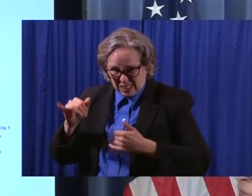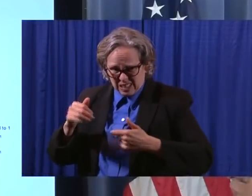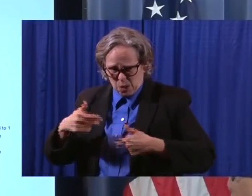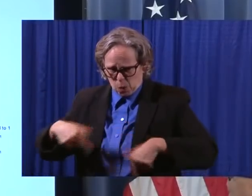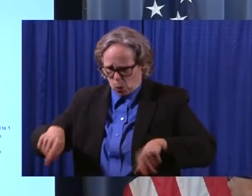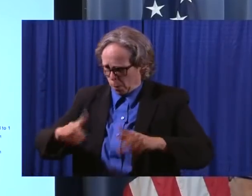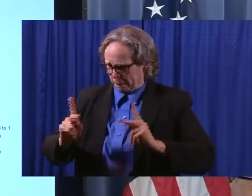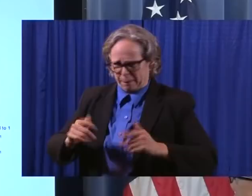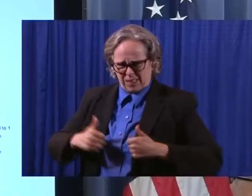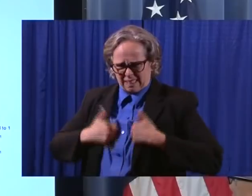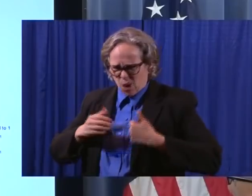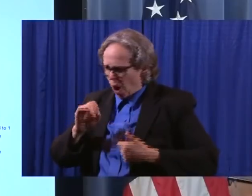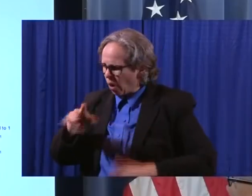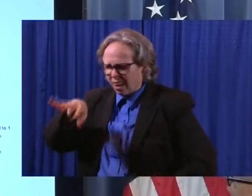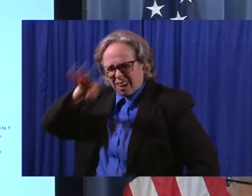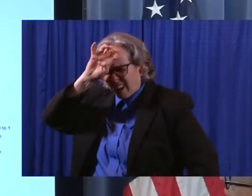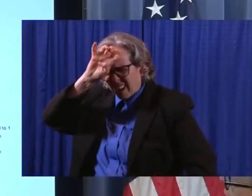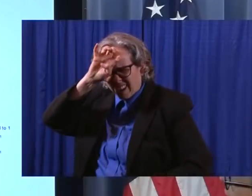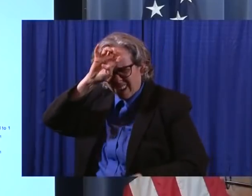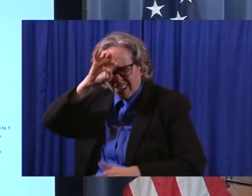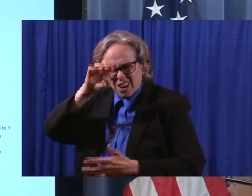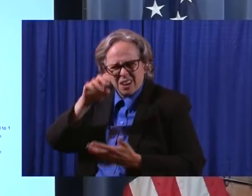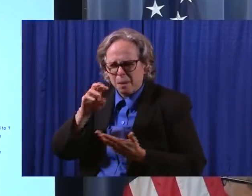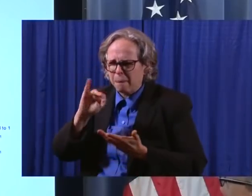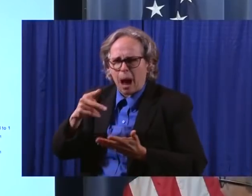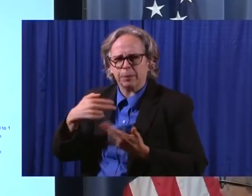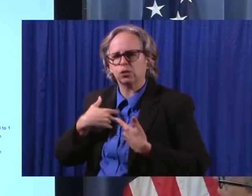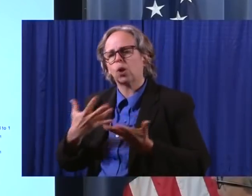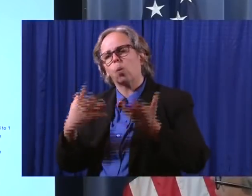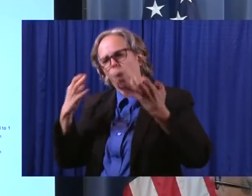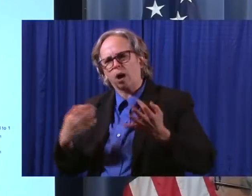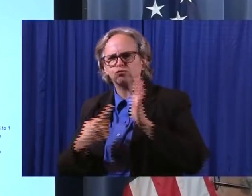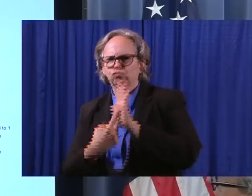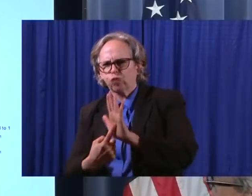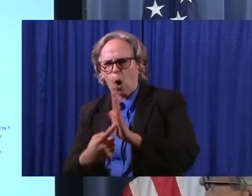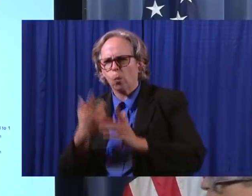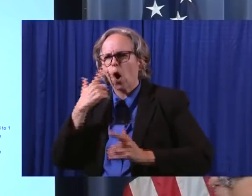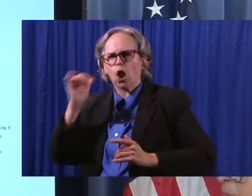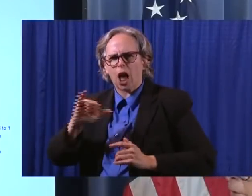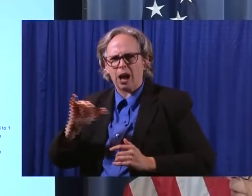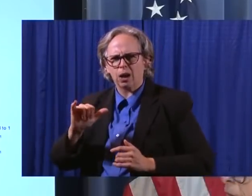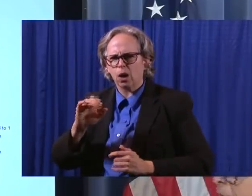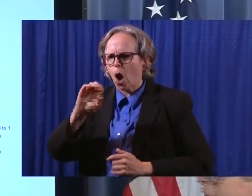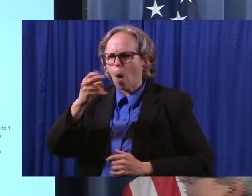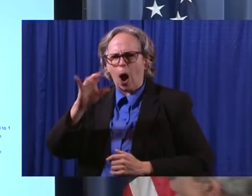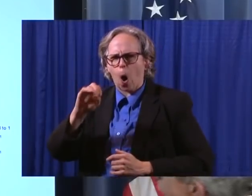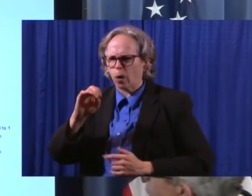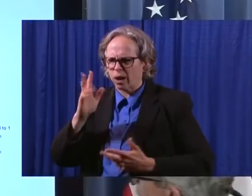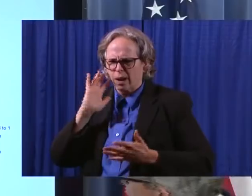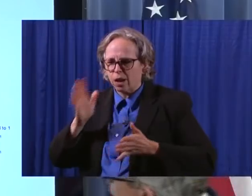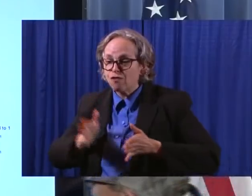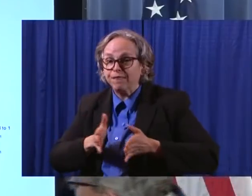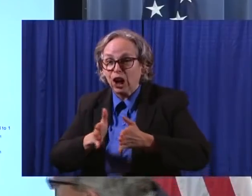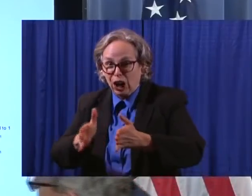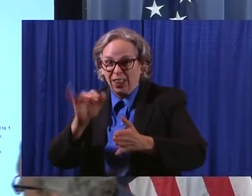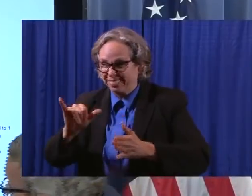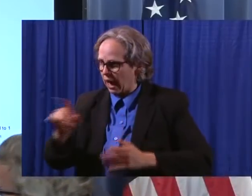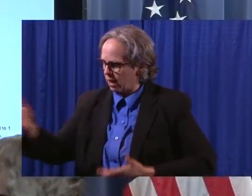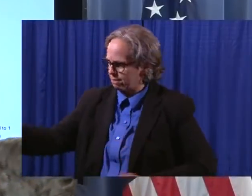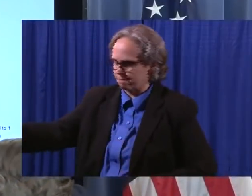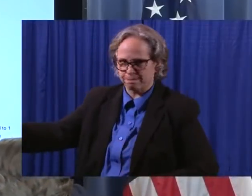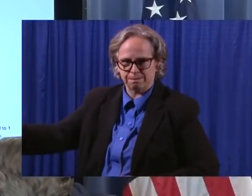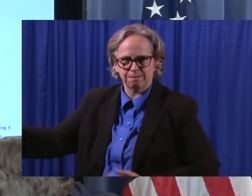might be a little confused by this slide, but I'm going to point to the Ohio River, and you can kind of describe the outline